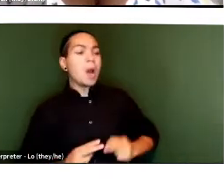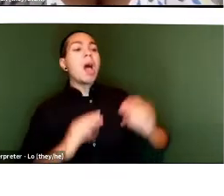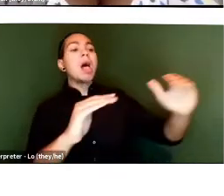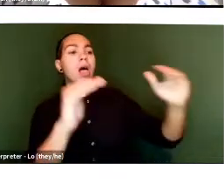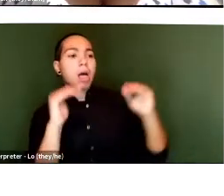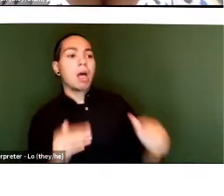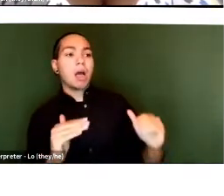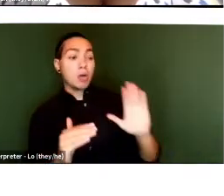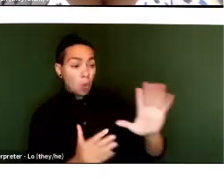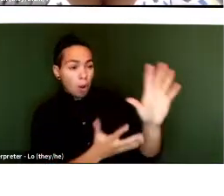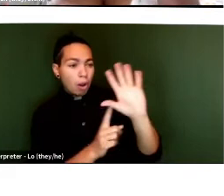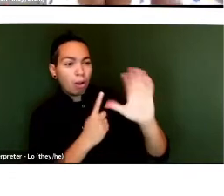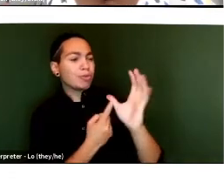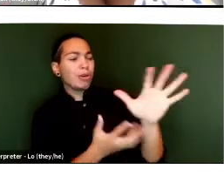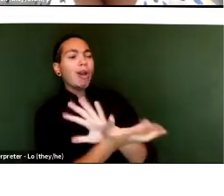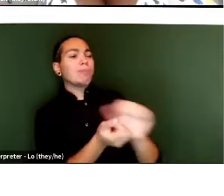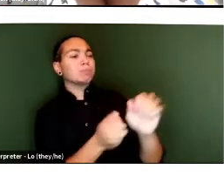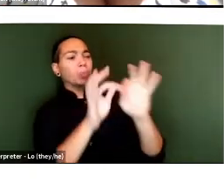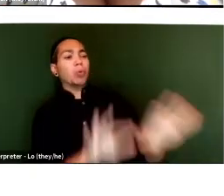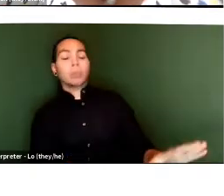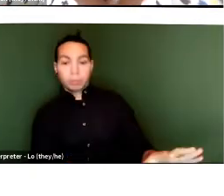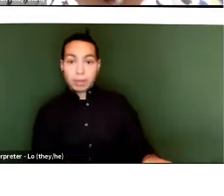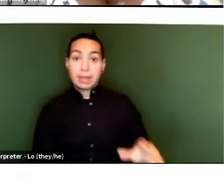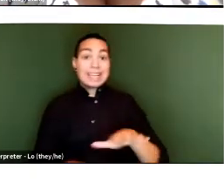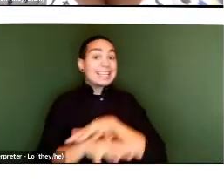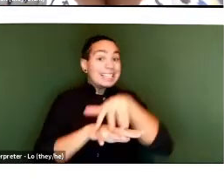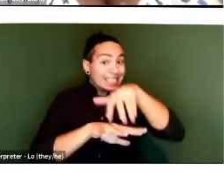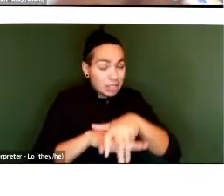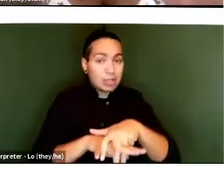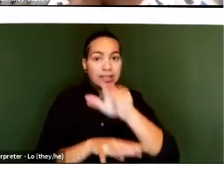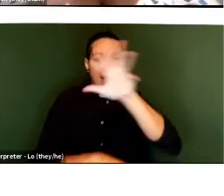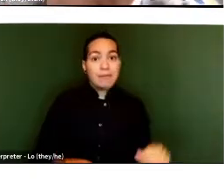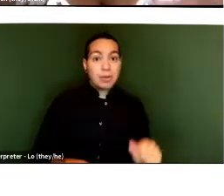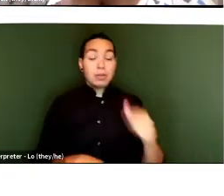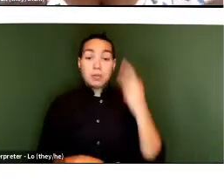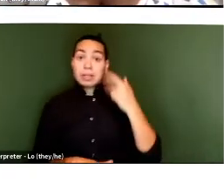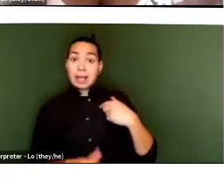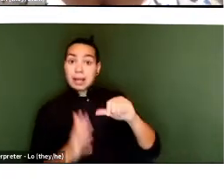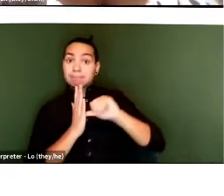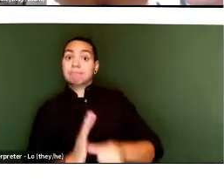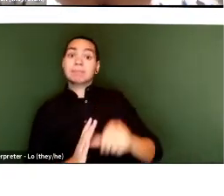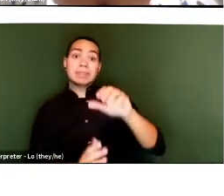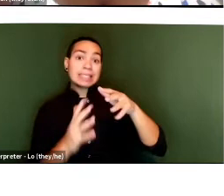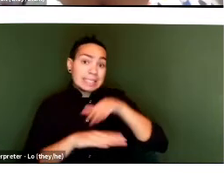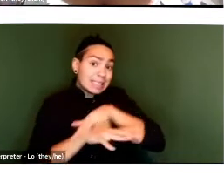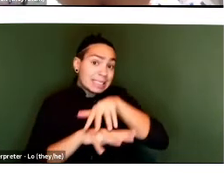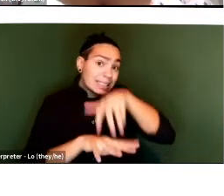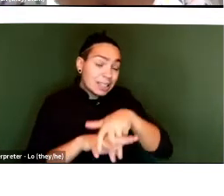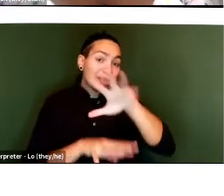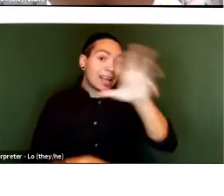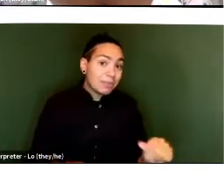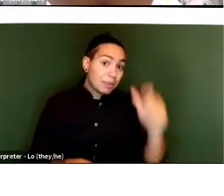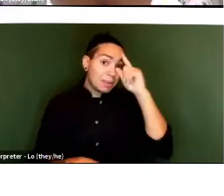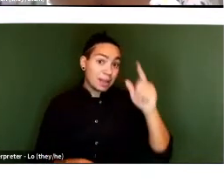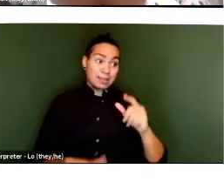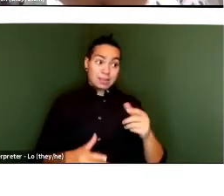of Africans. And I say Indigenous Africans here because the overwhelming majority of the African continent is filled with